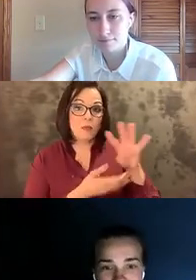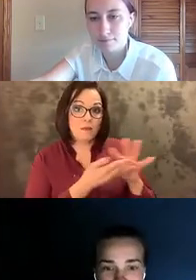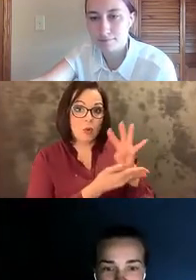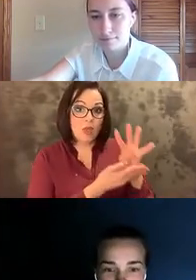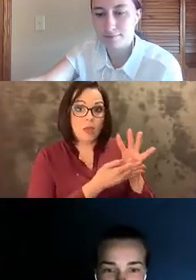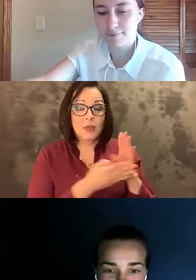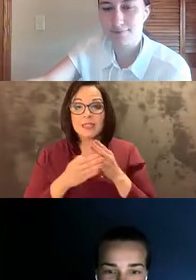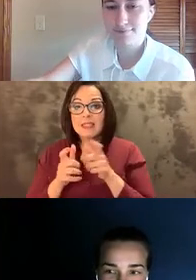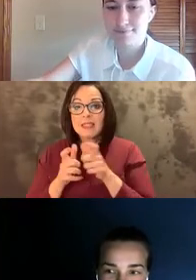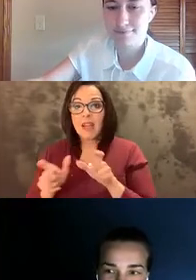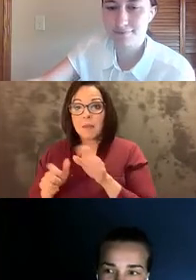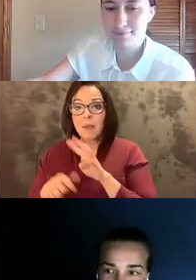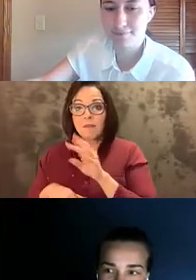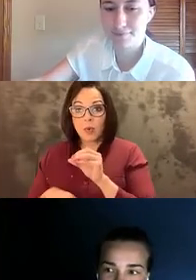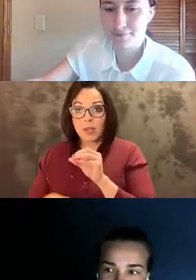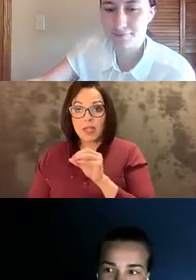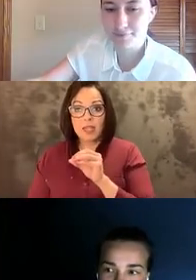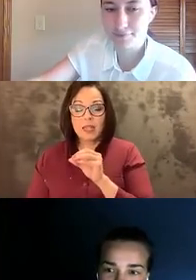40.